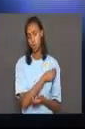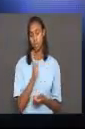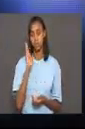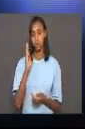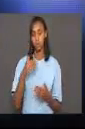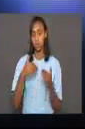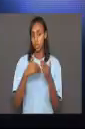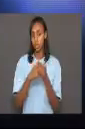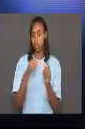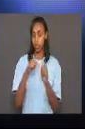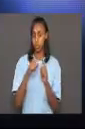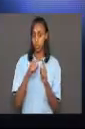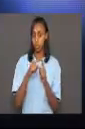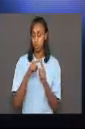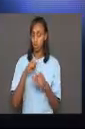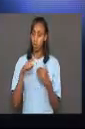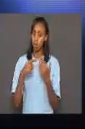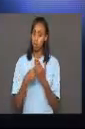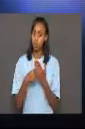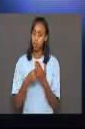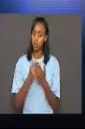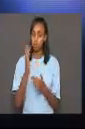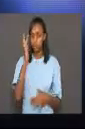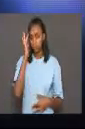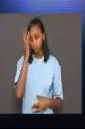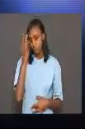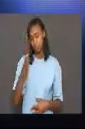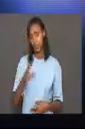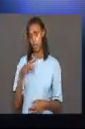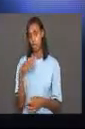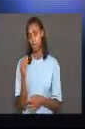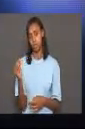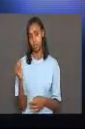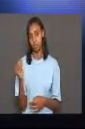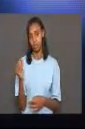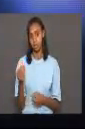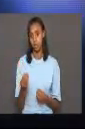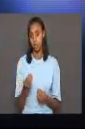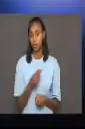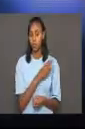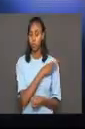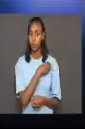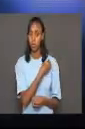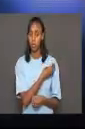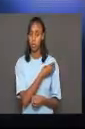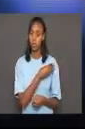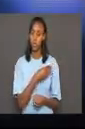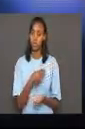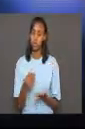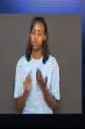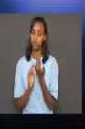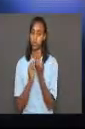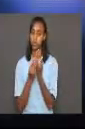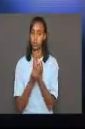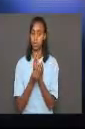Hospitals will be near at hand for those who fall ill, and medical treatment will